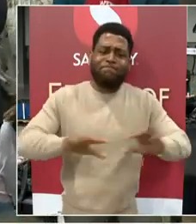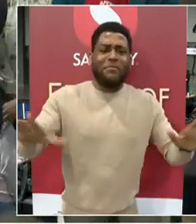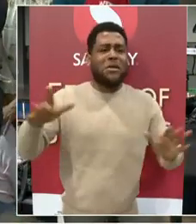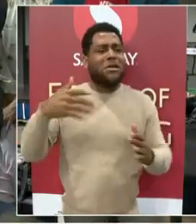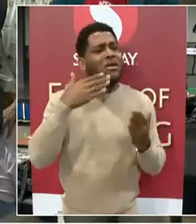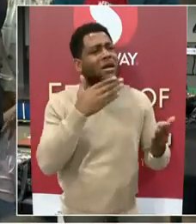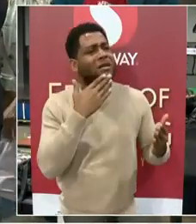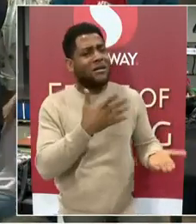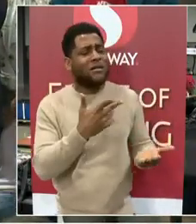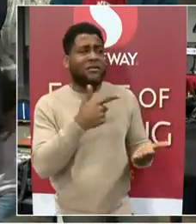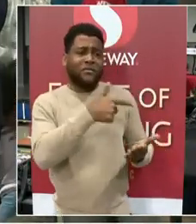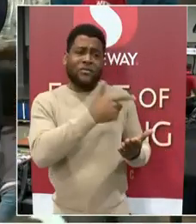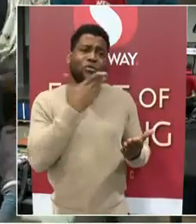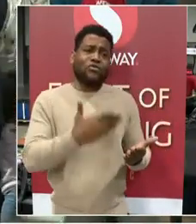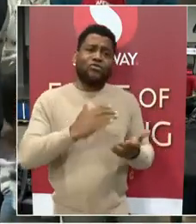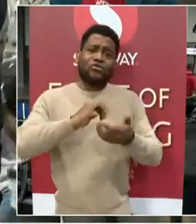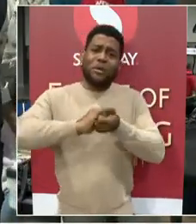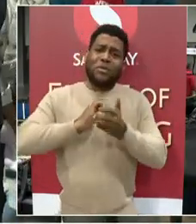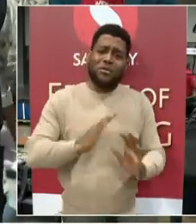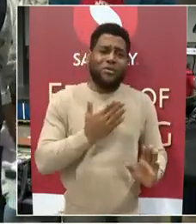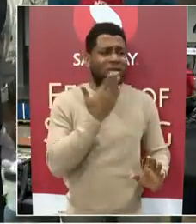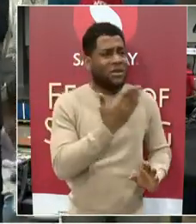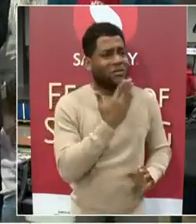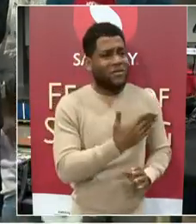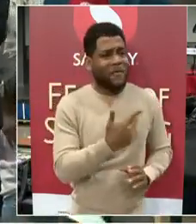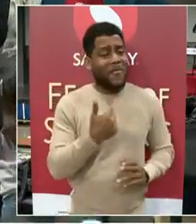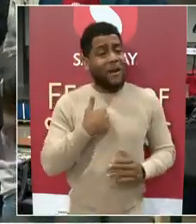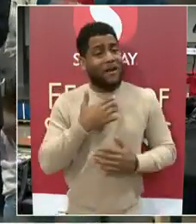great Thanksgiving, everybody. Enjoy your friends and family.